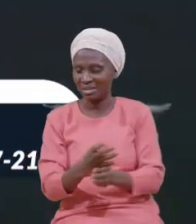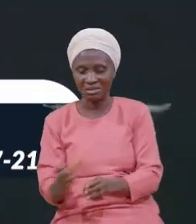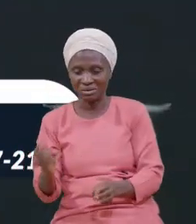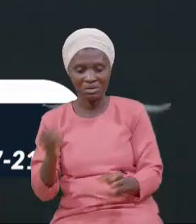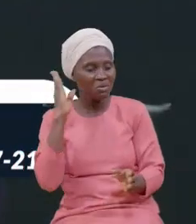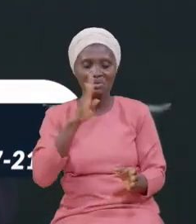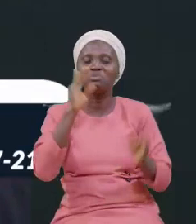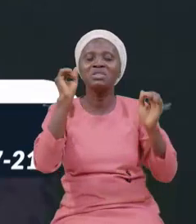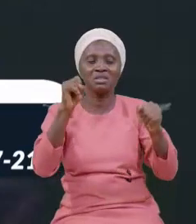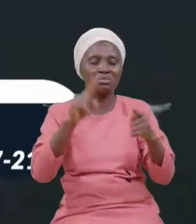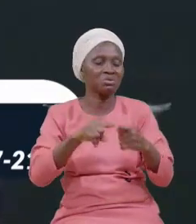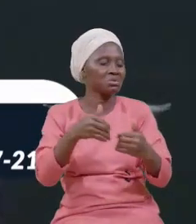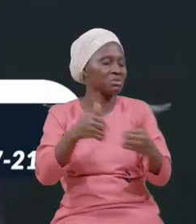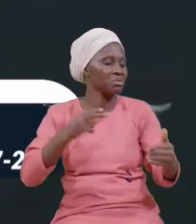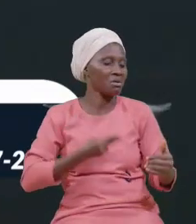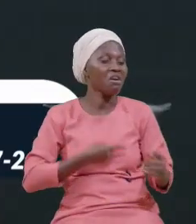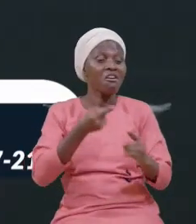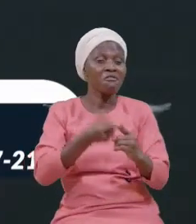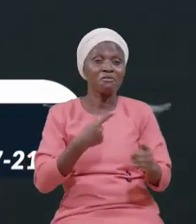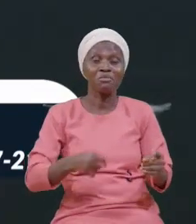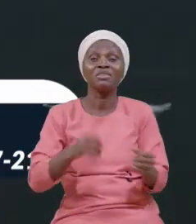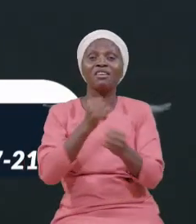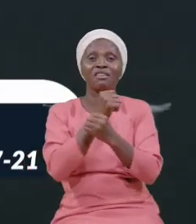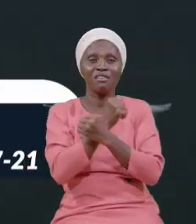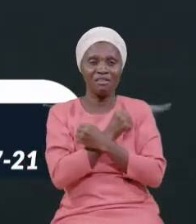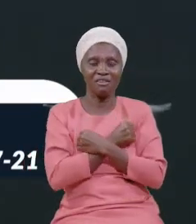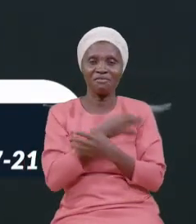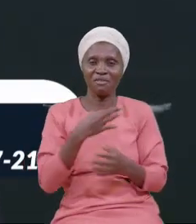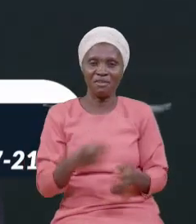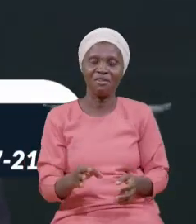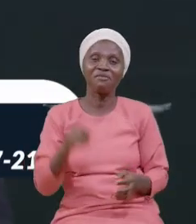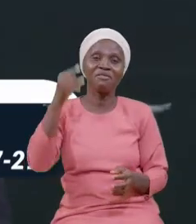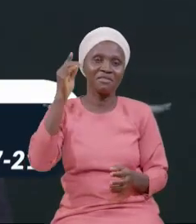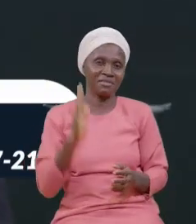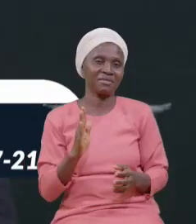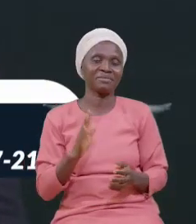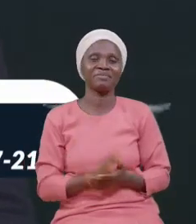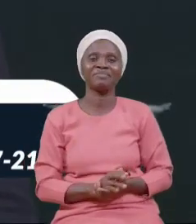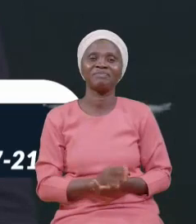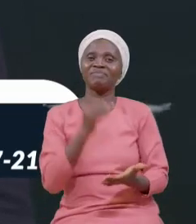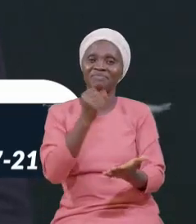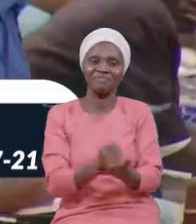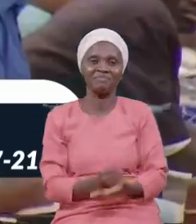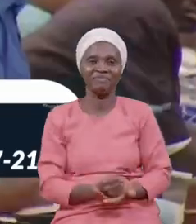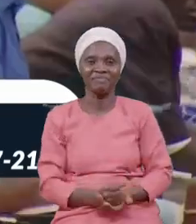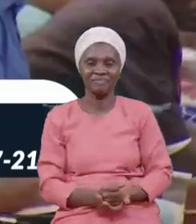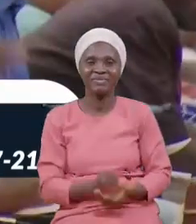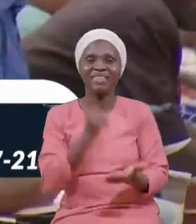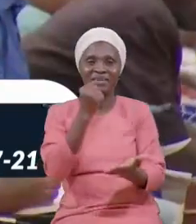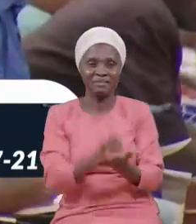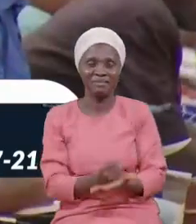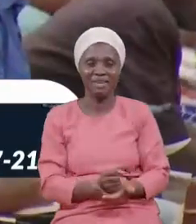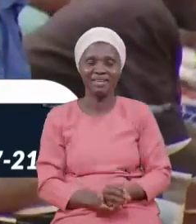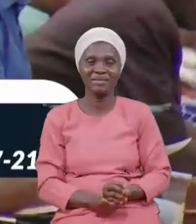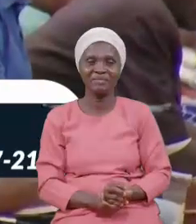separate us from the love of God. Amen. Amen.